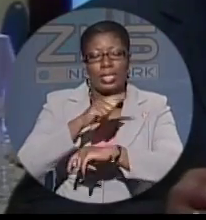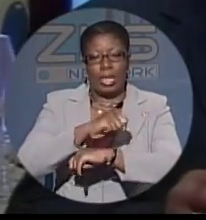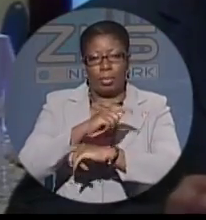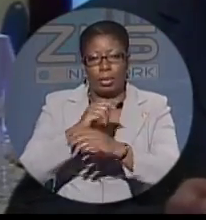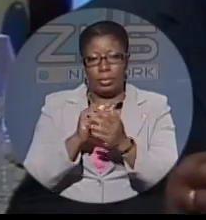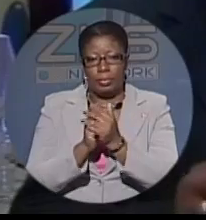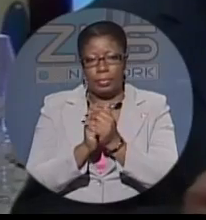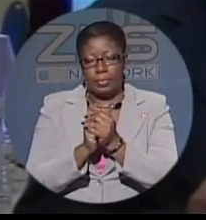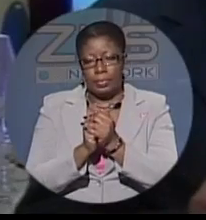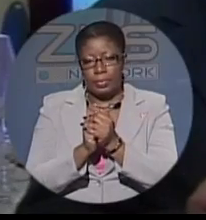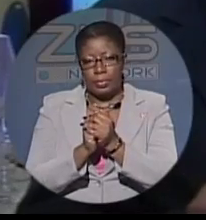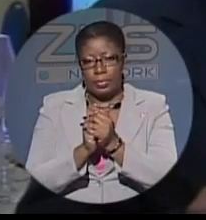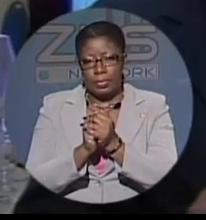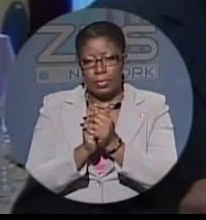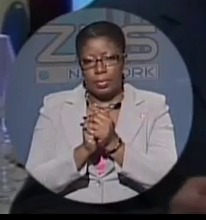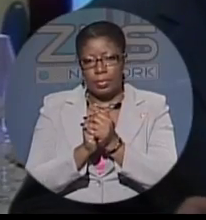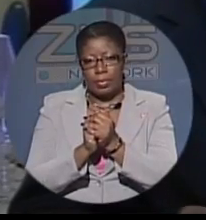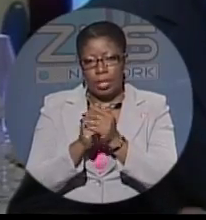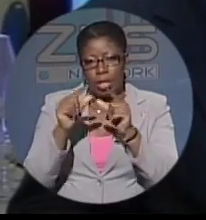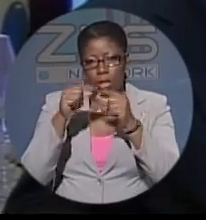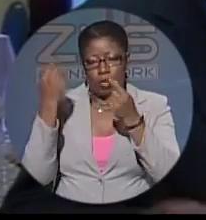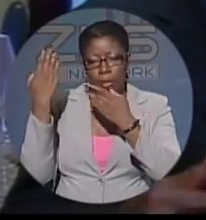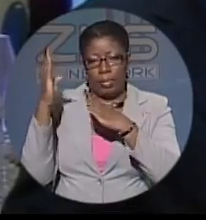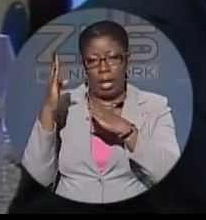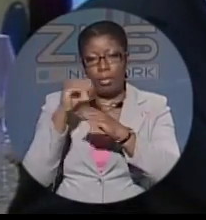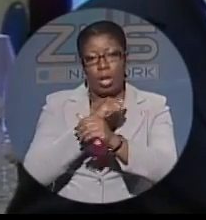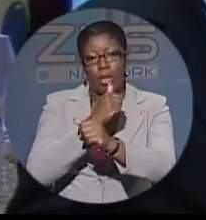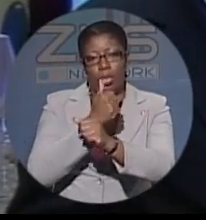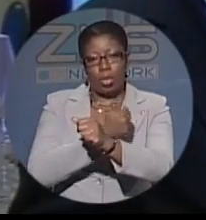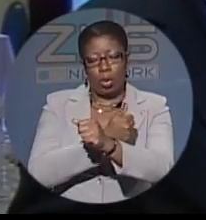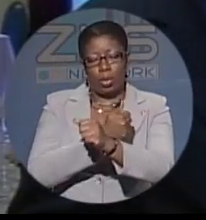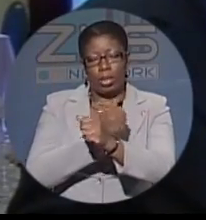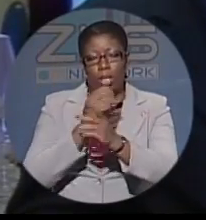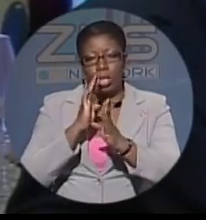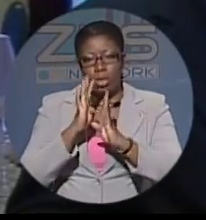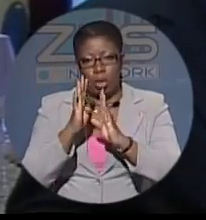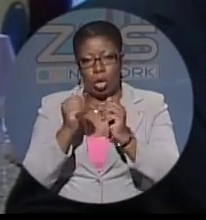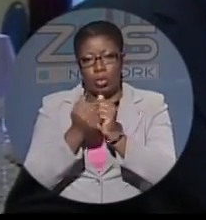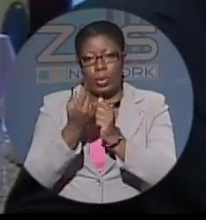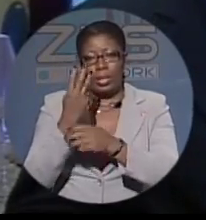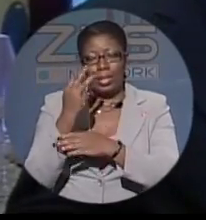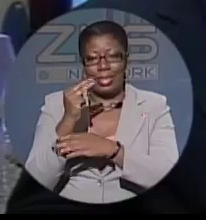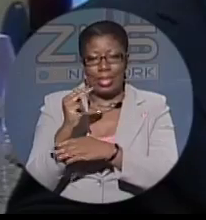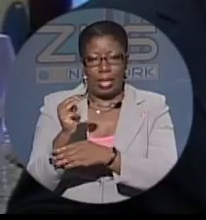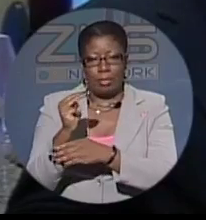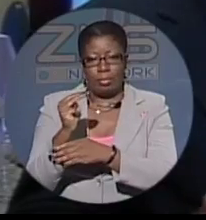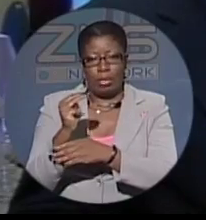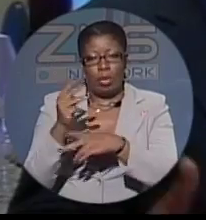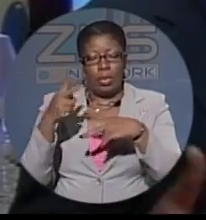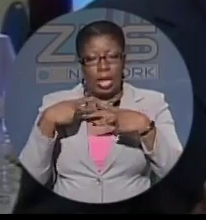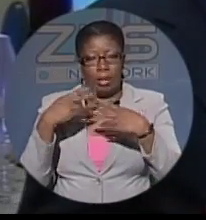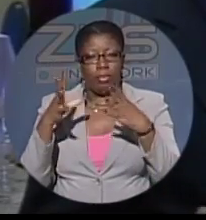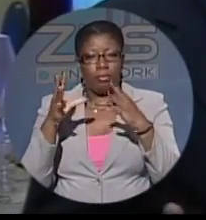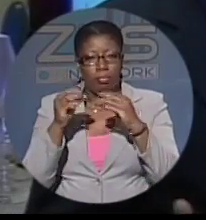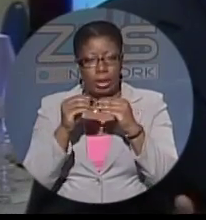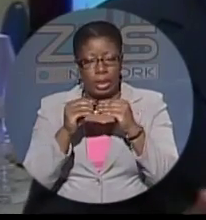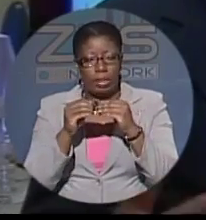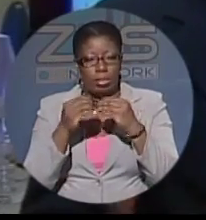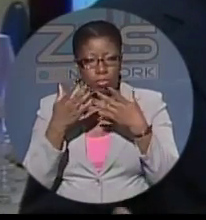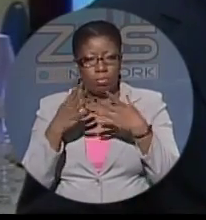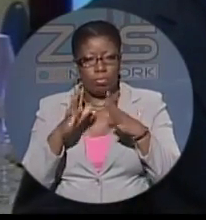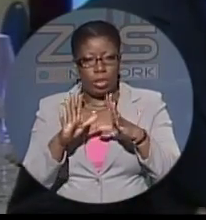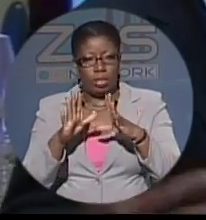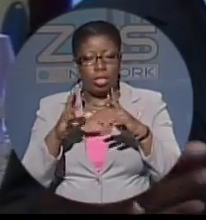the Grand Bahama Port Authority, Ms. Ian Roll, he talks with them. We've had meetings, and I